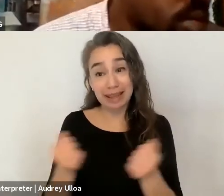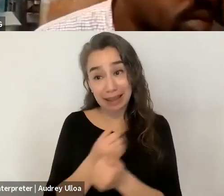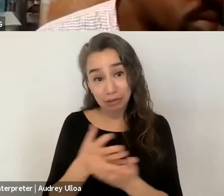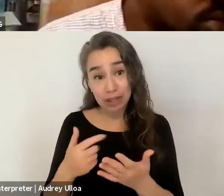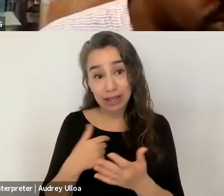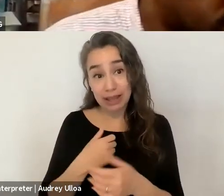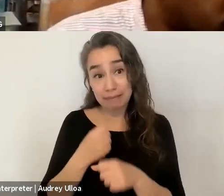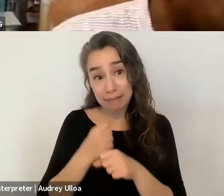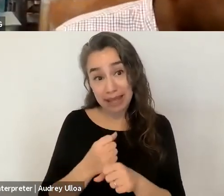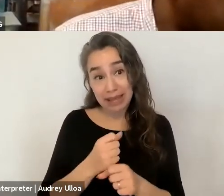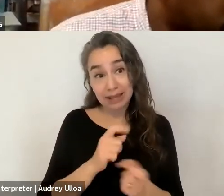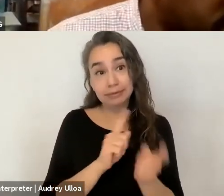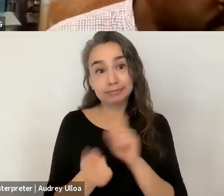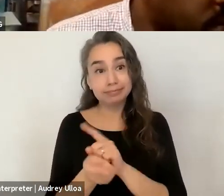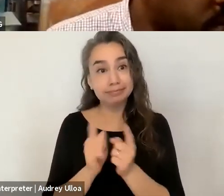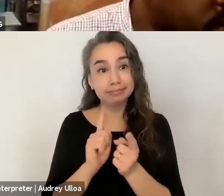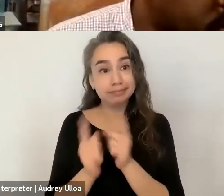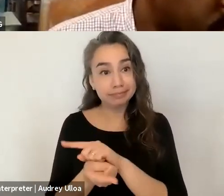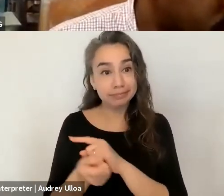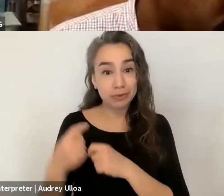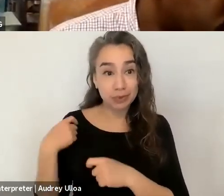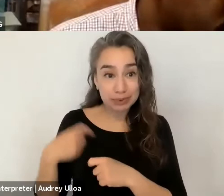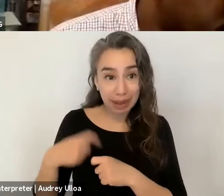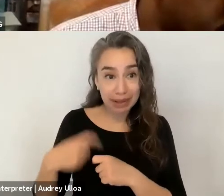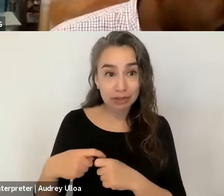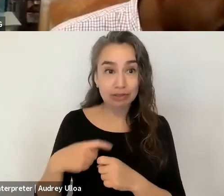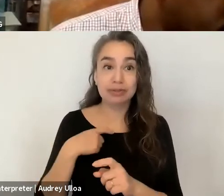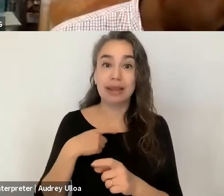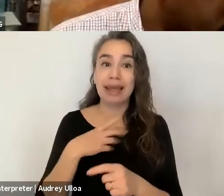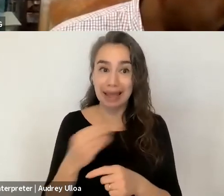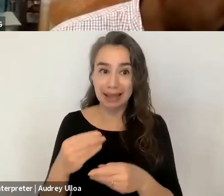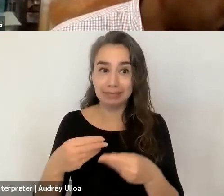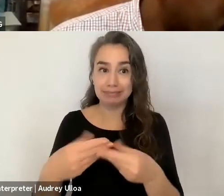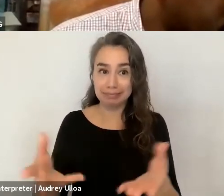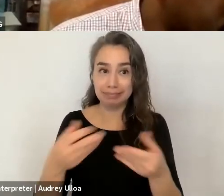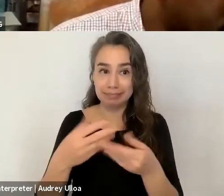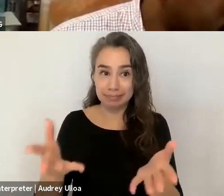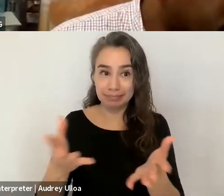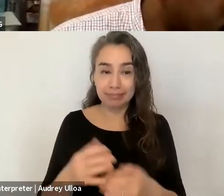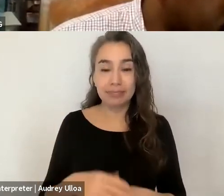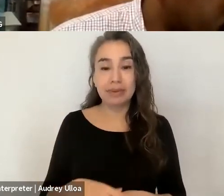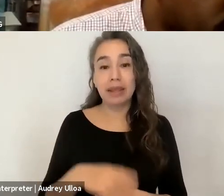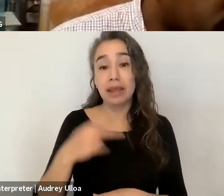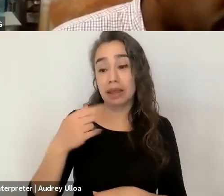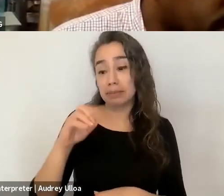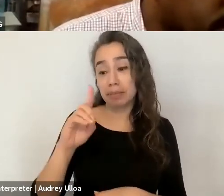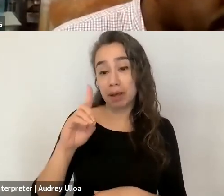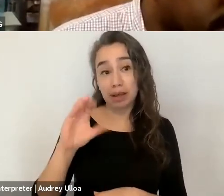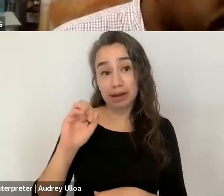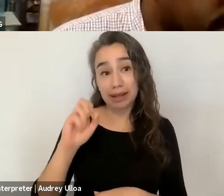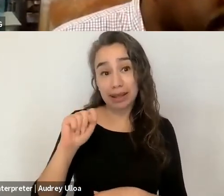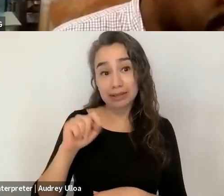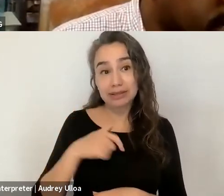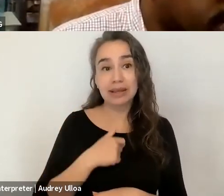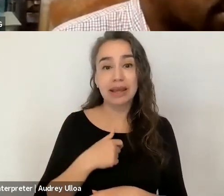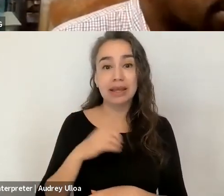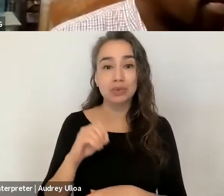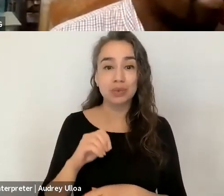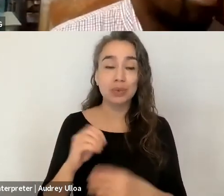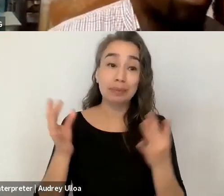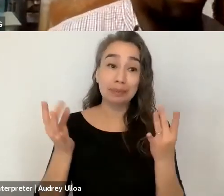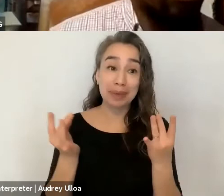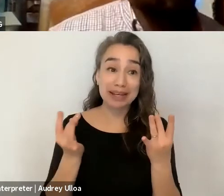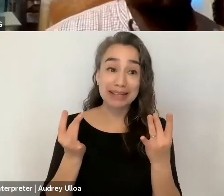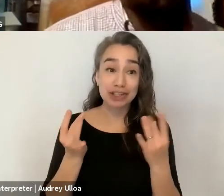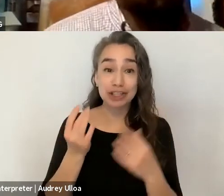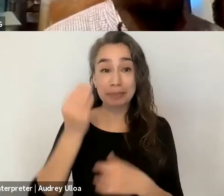been translated into Spanish and is also being given out. And then on the podcast, I also do Meditation Mondays just because I like it,